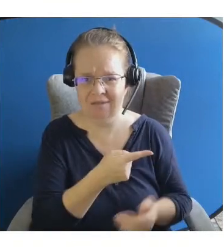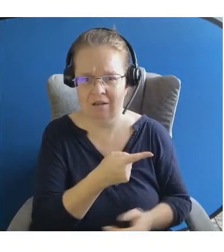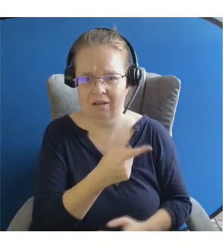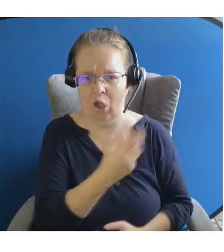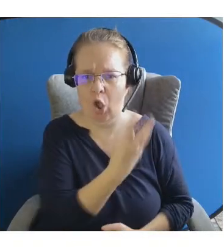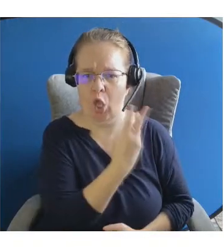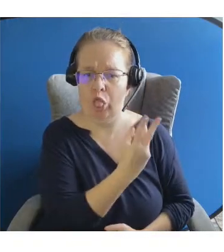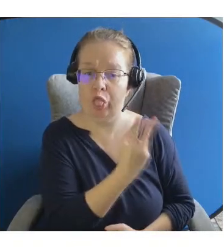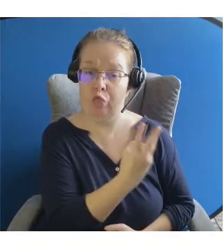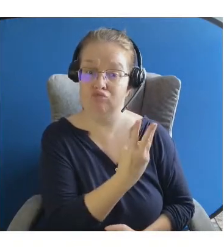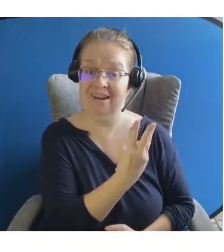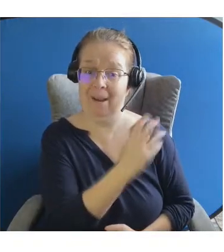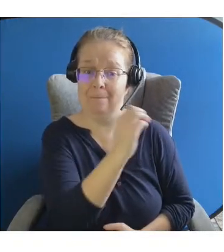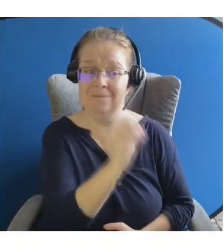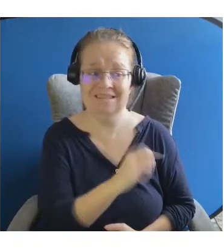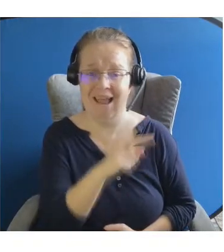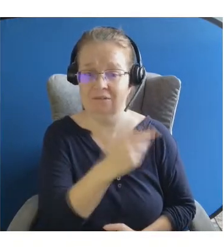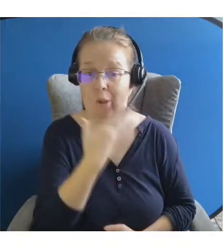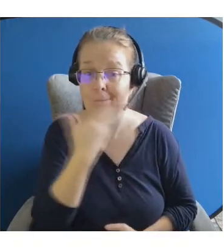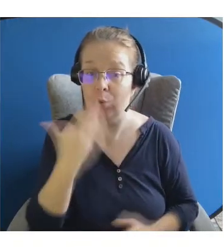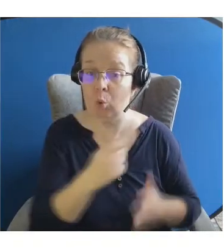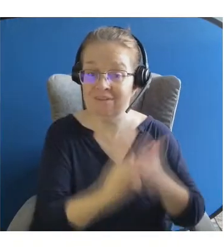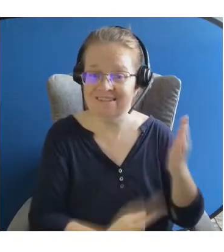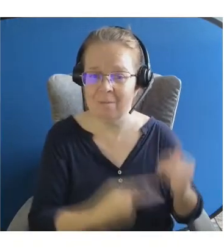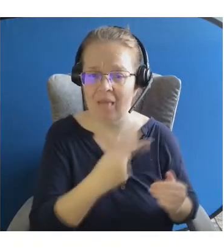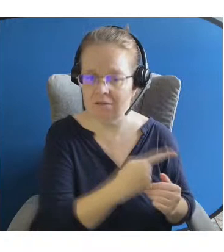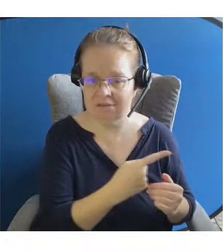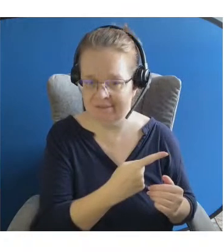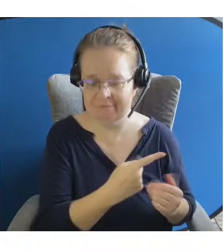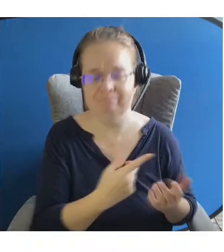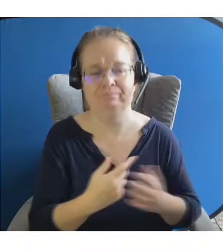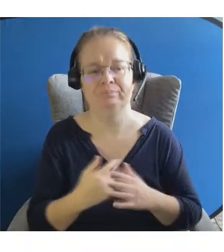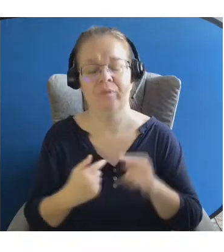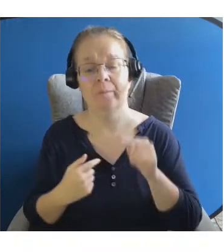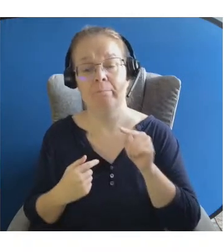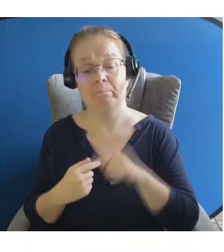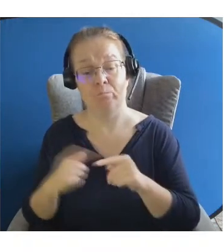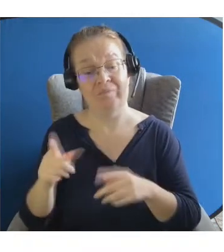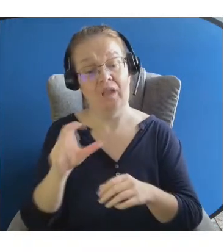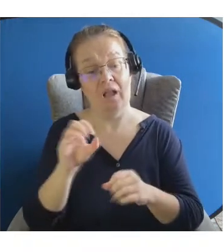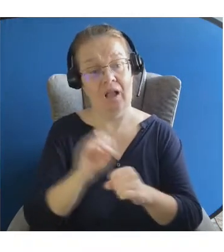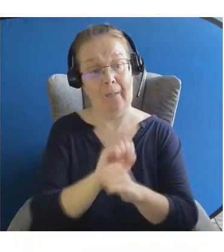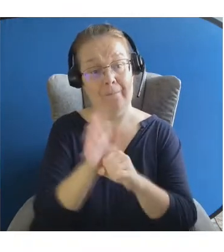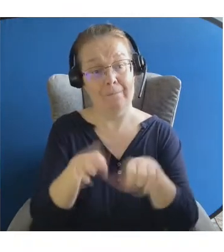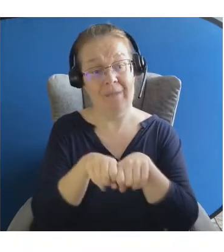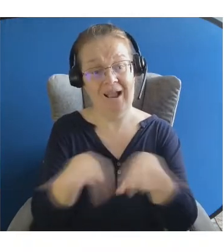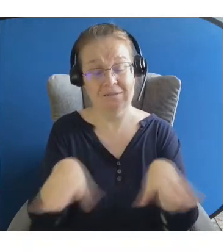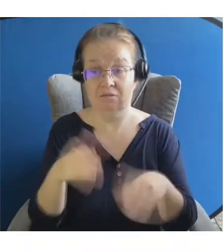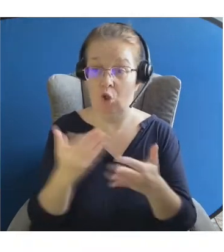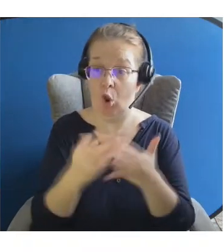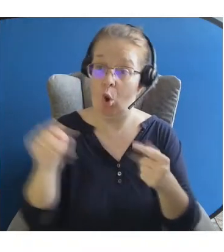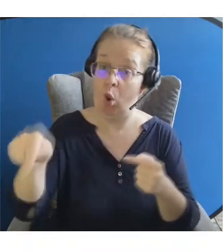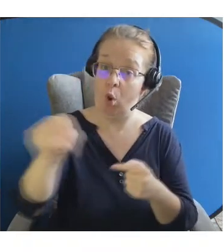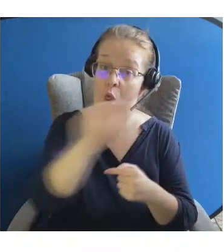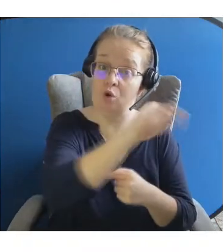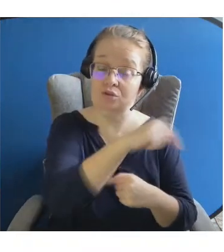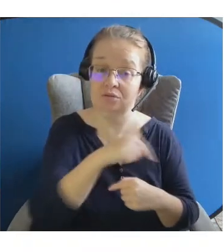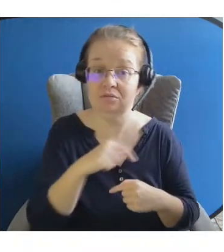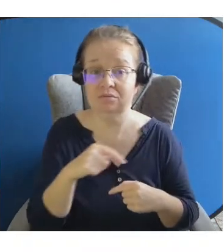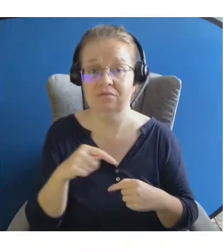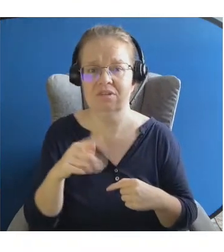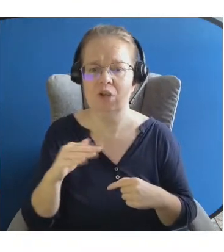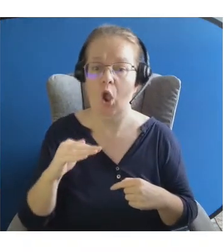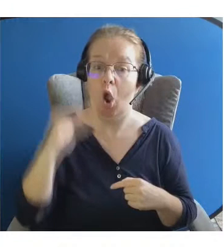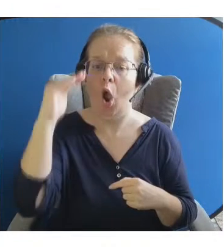amongst non-disabled people. And then bearing in mind in the pandemic that many people in the high risk